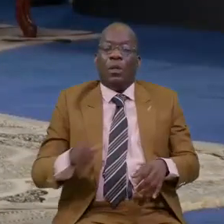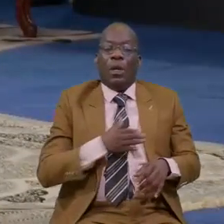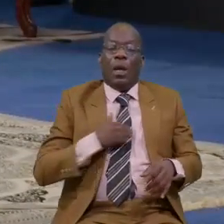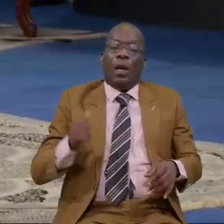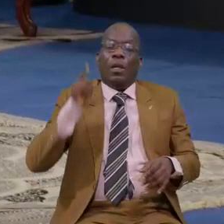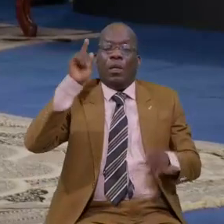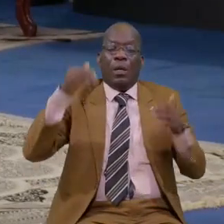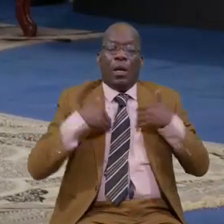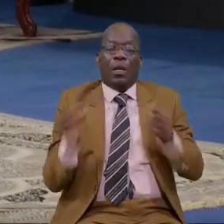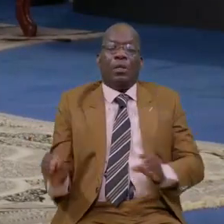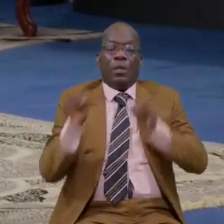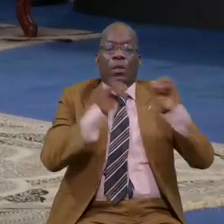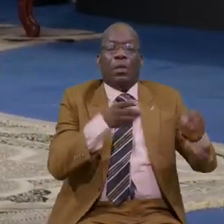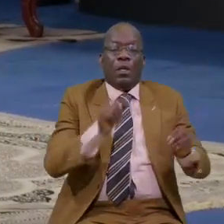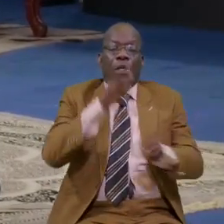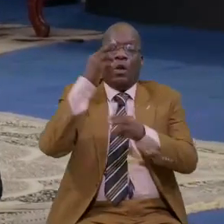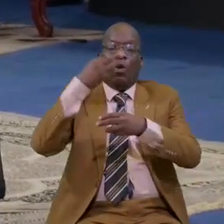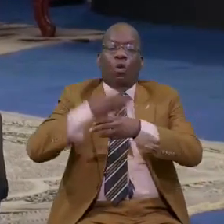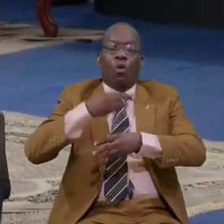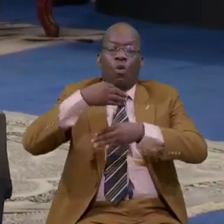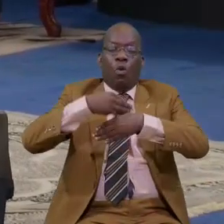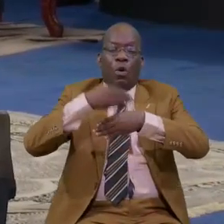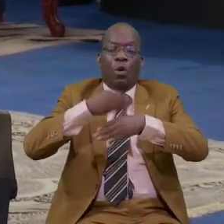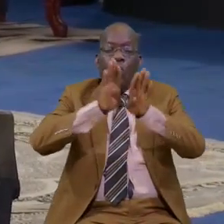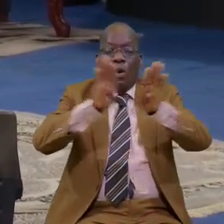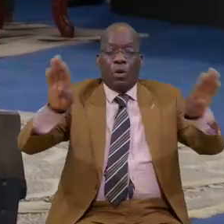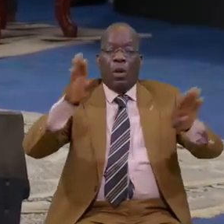world upon them. You are lifted up.